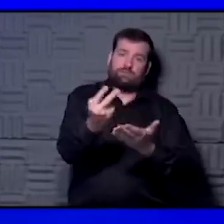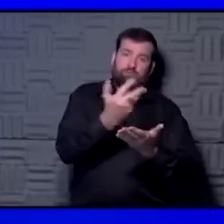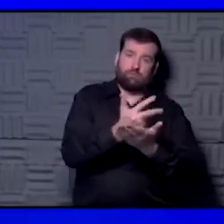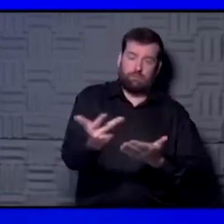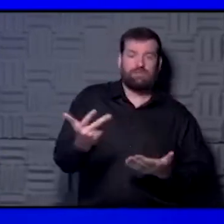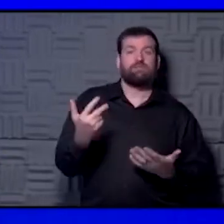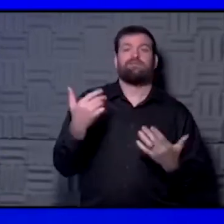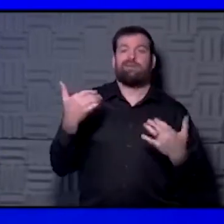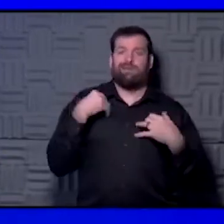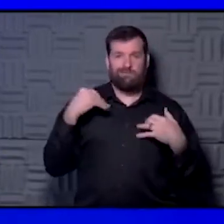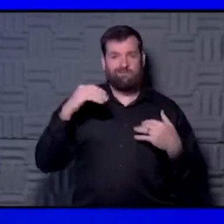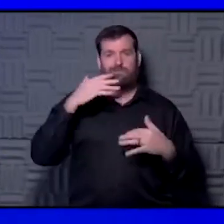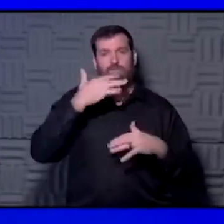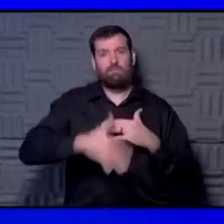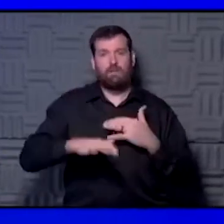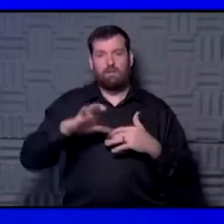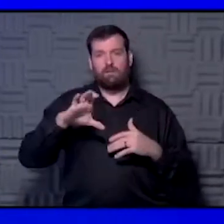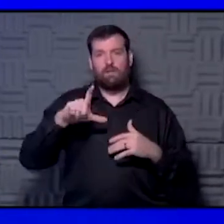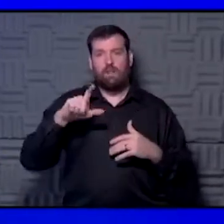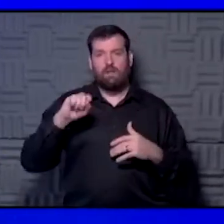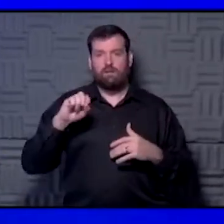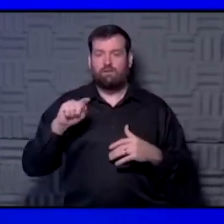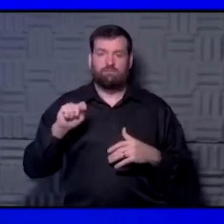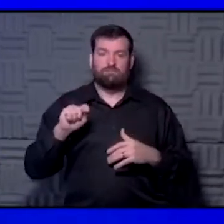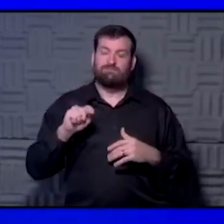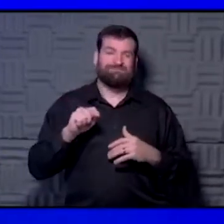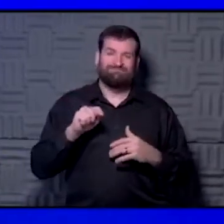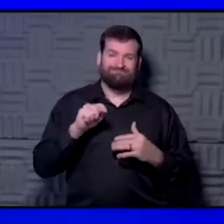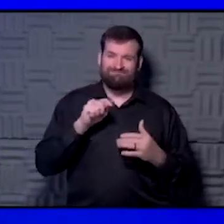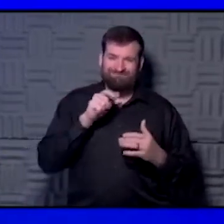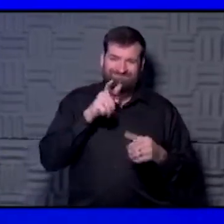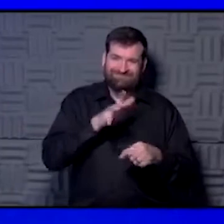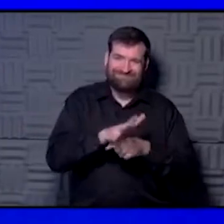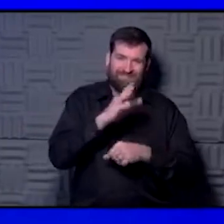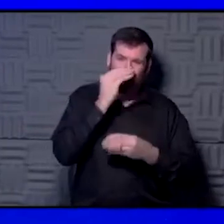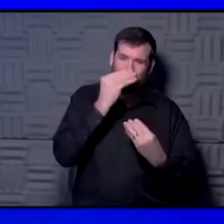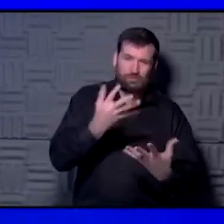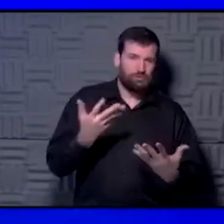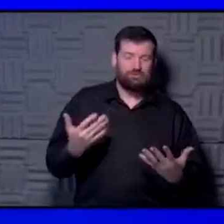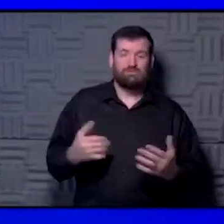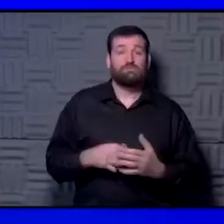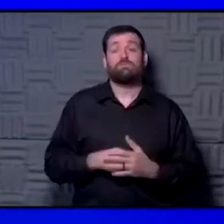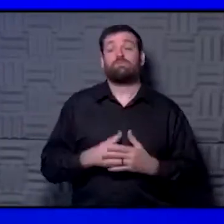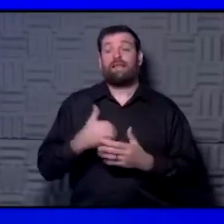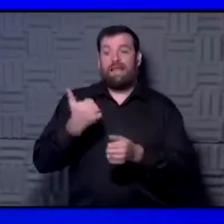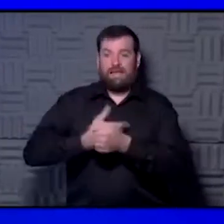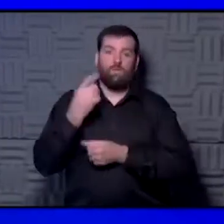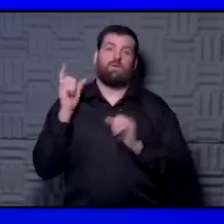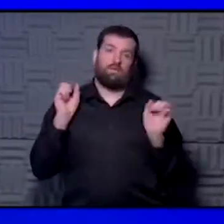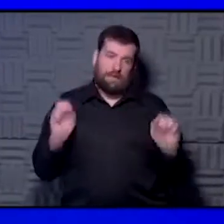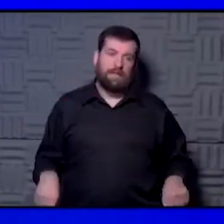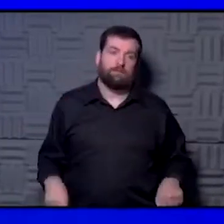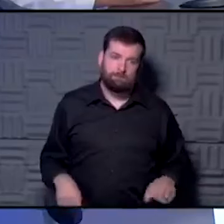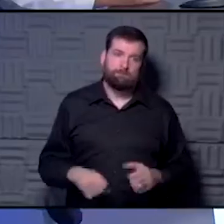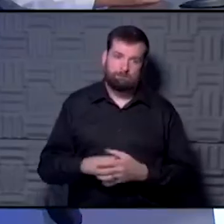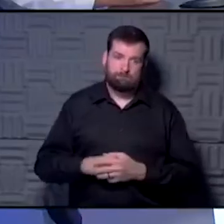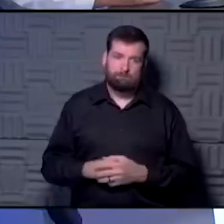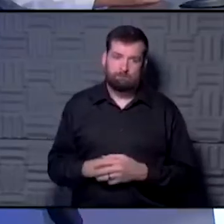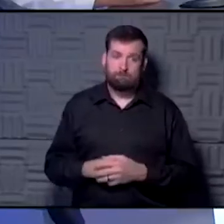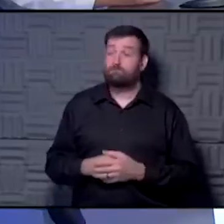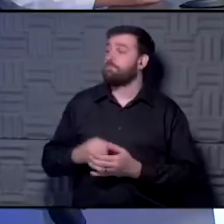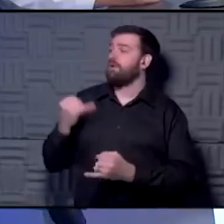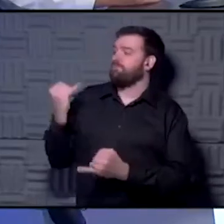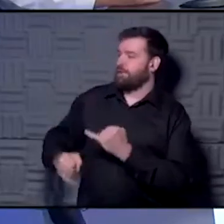with blood clots. So there's really not a lot of other information based on that, but we know anybody could be susceptible to that.